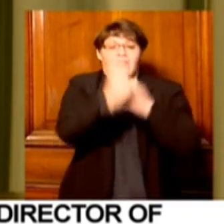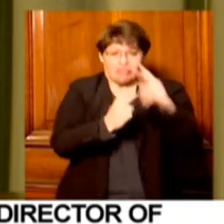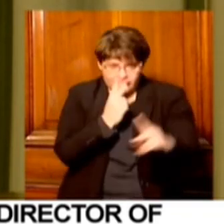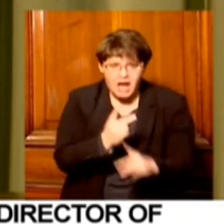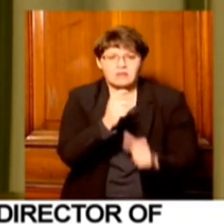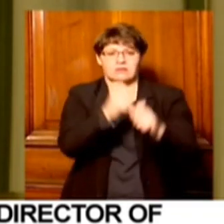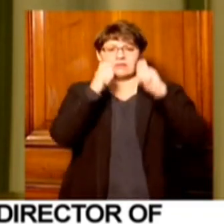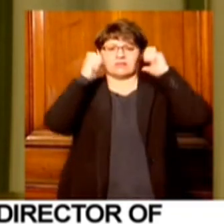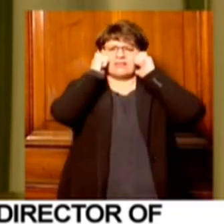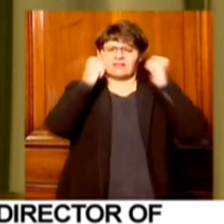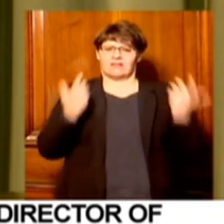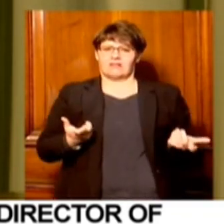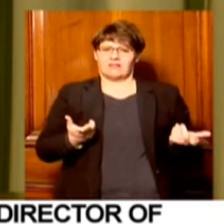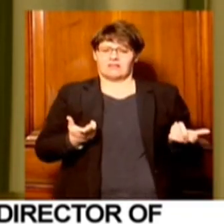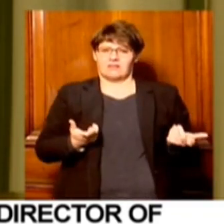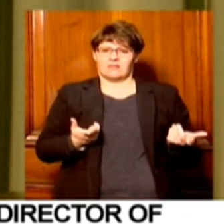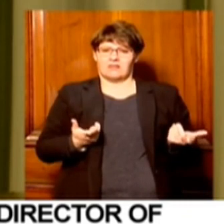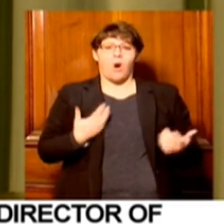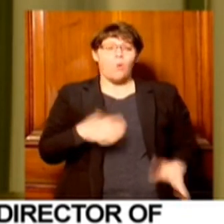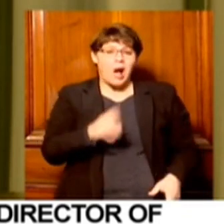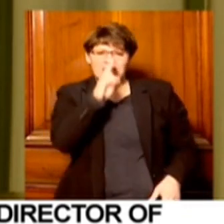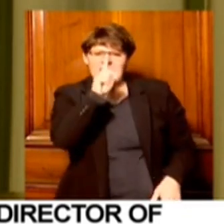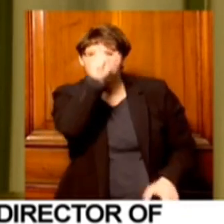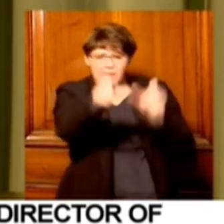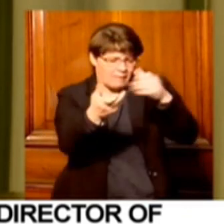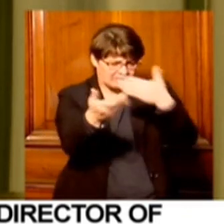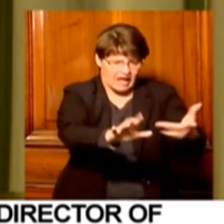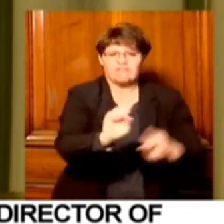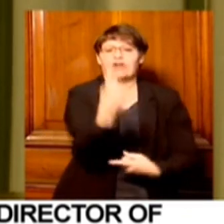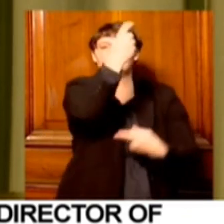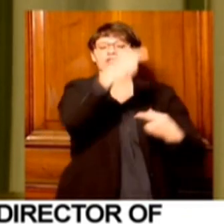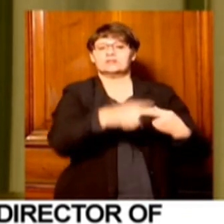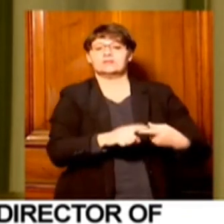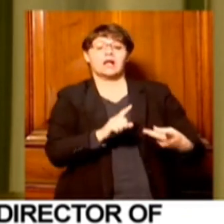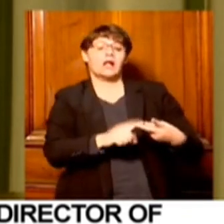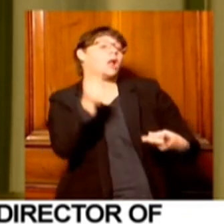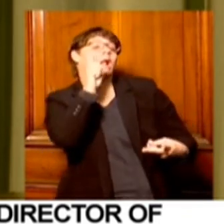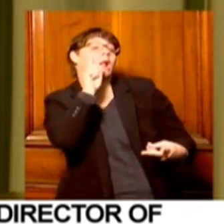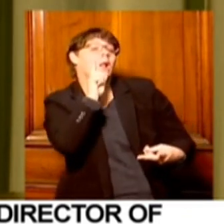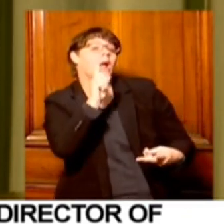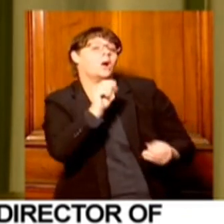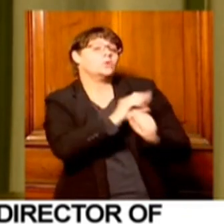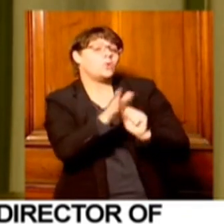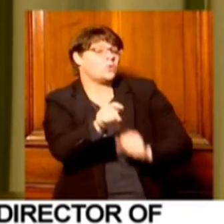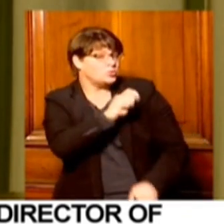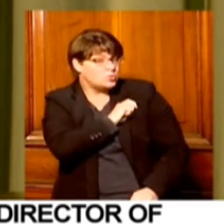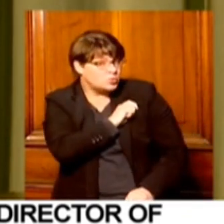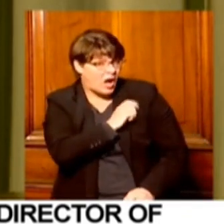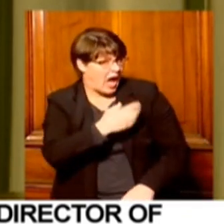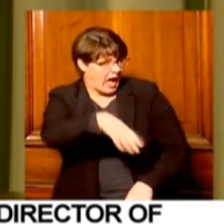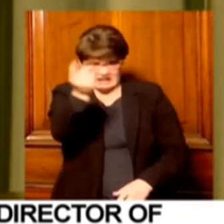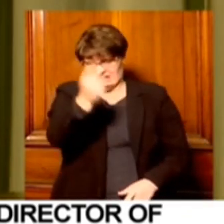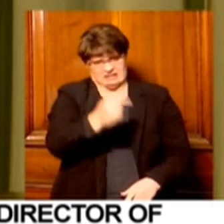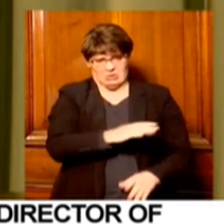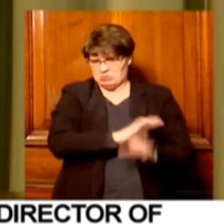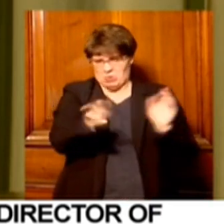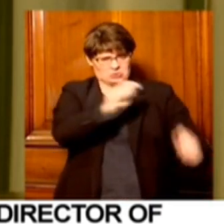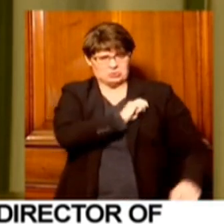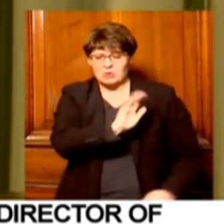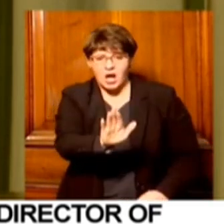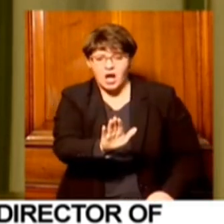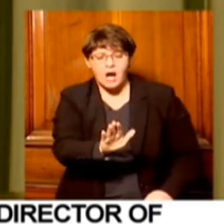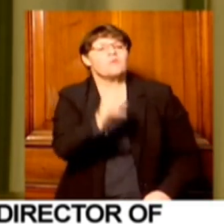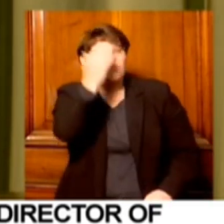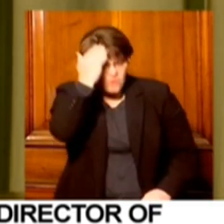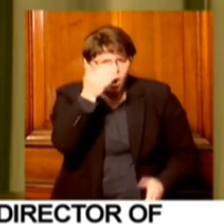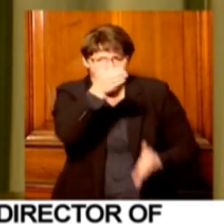into the new way of life. They want to see people dying. They want to see, is this corona the truth, and all of that. We know they are there in